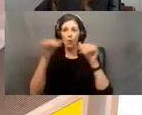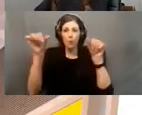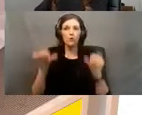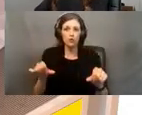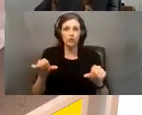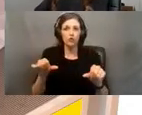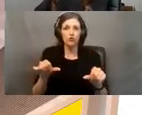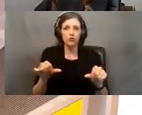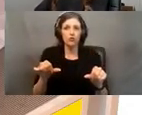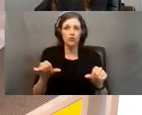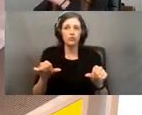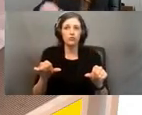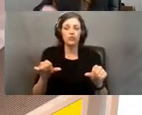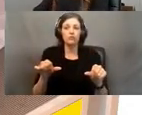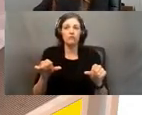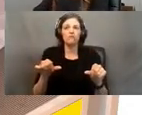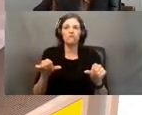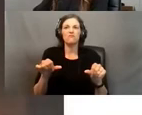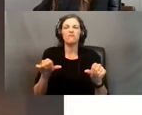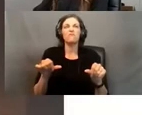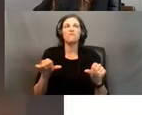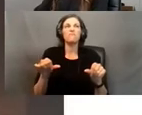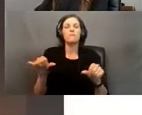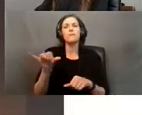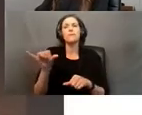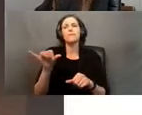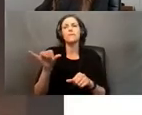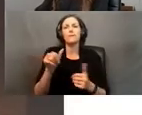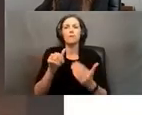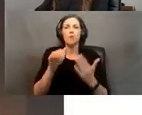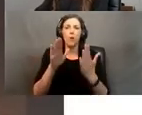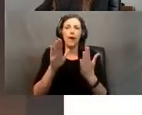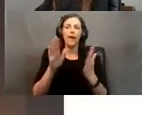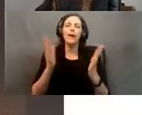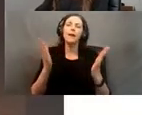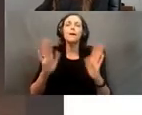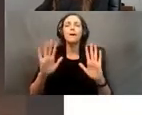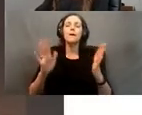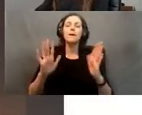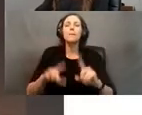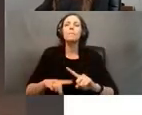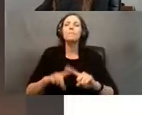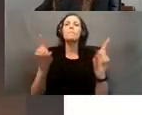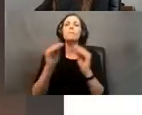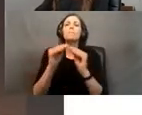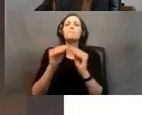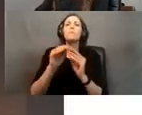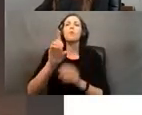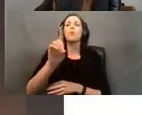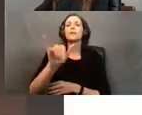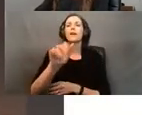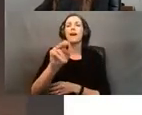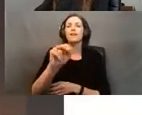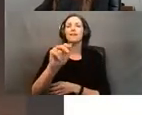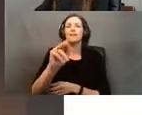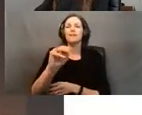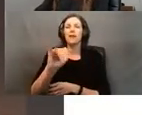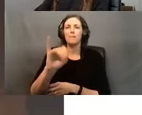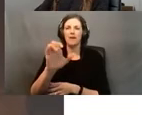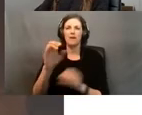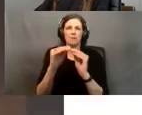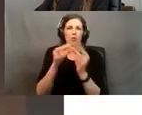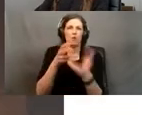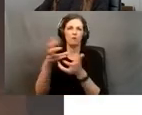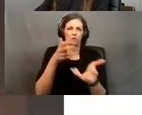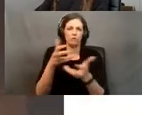way you would, except it's a much more dynamic product. So behind you, that's the